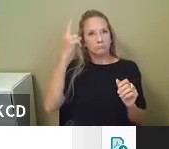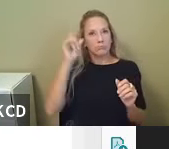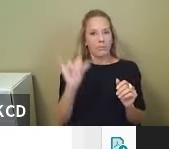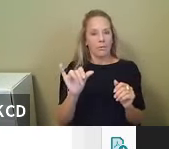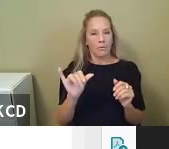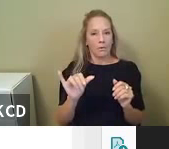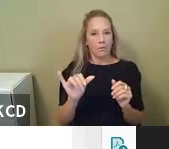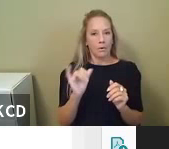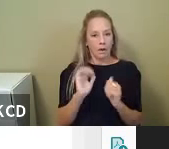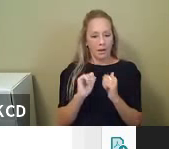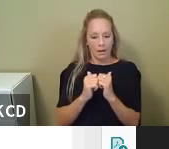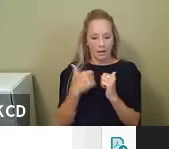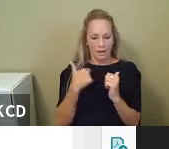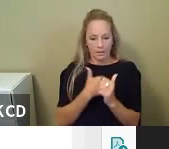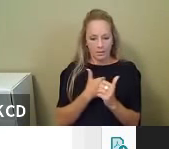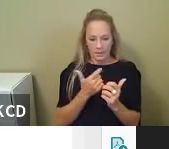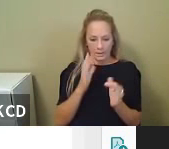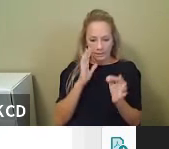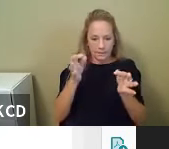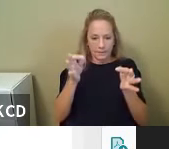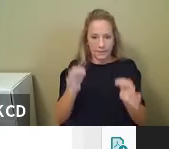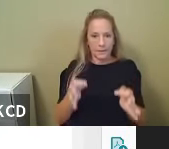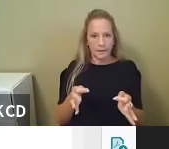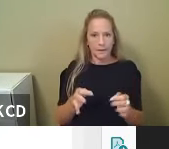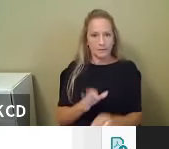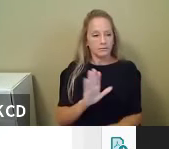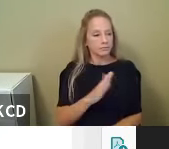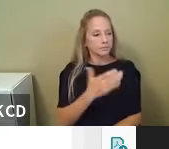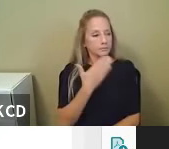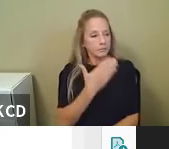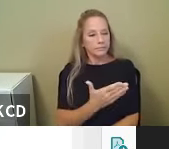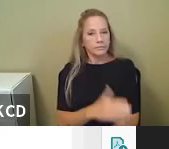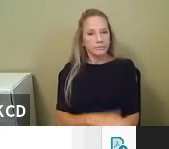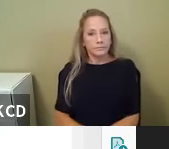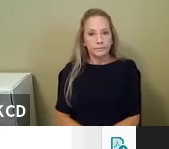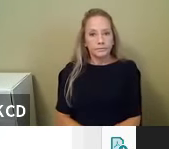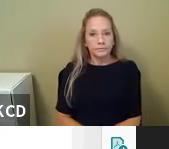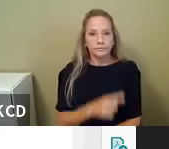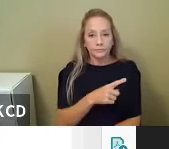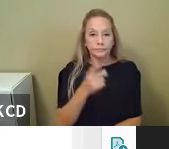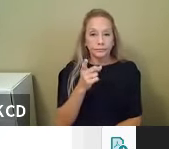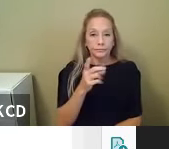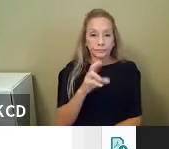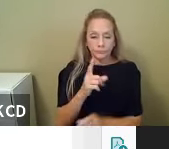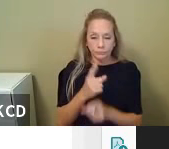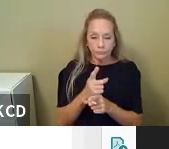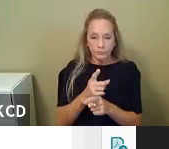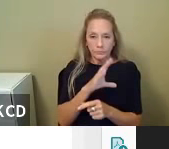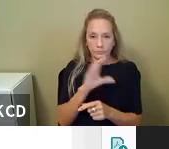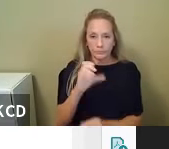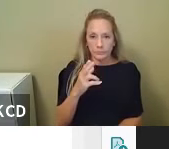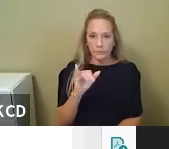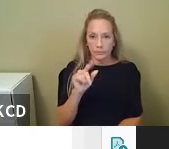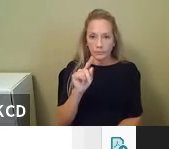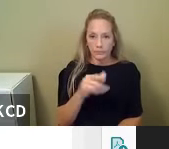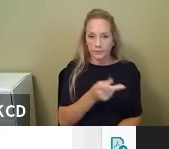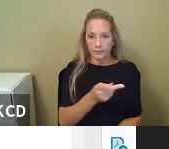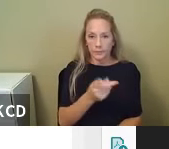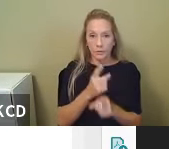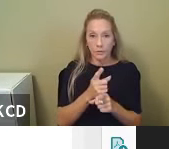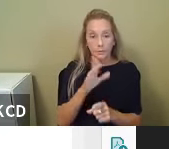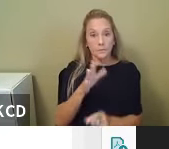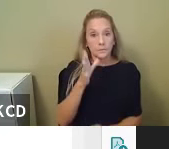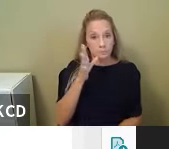those decisions. Thank you. Dr. B is right, and Charity, that parents,